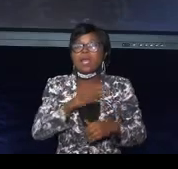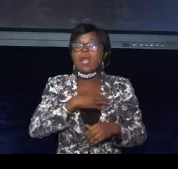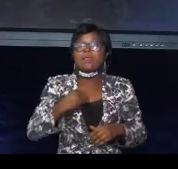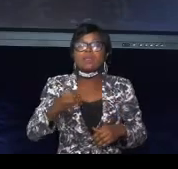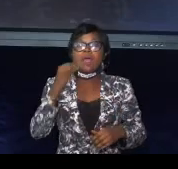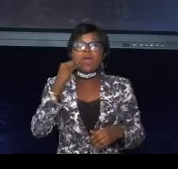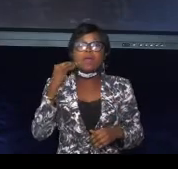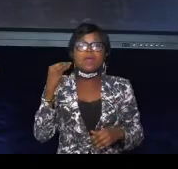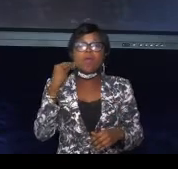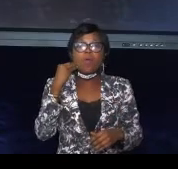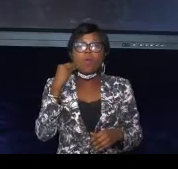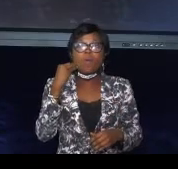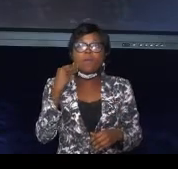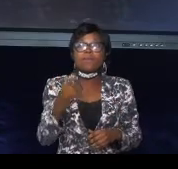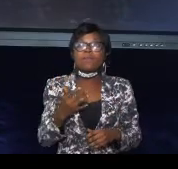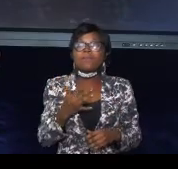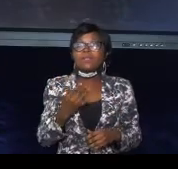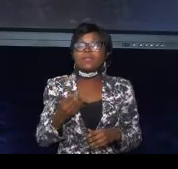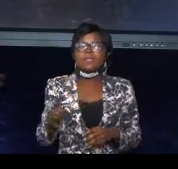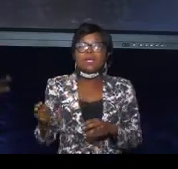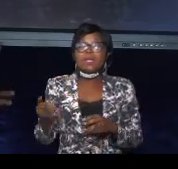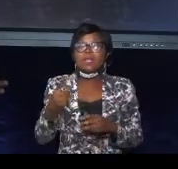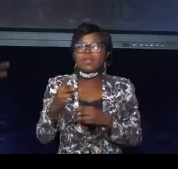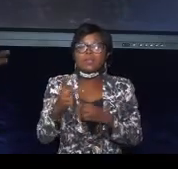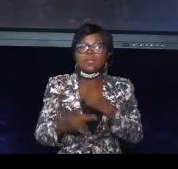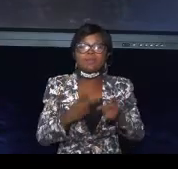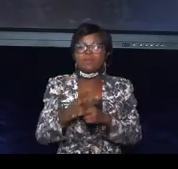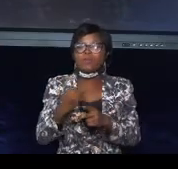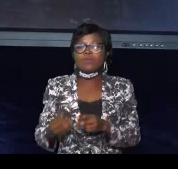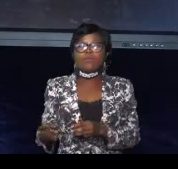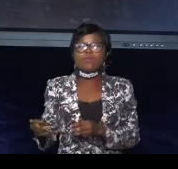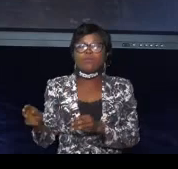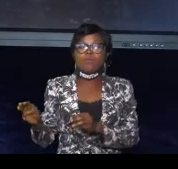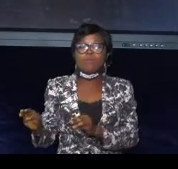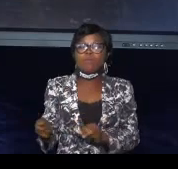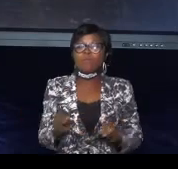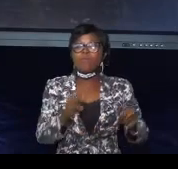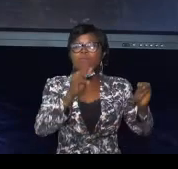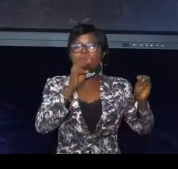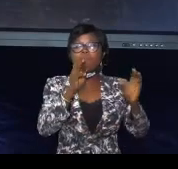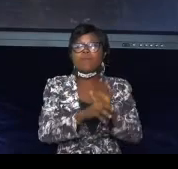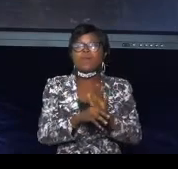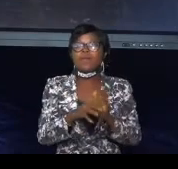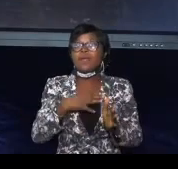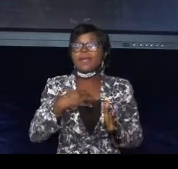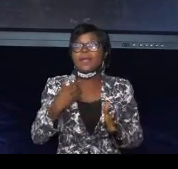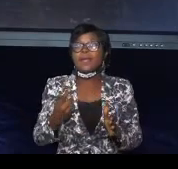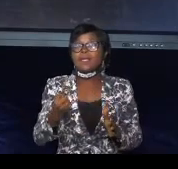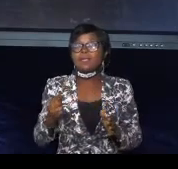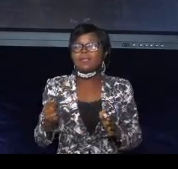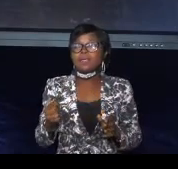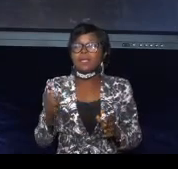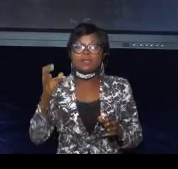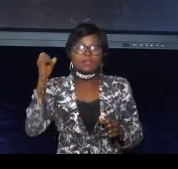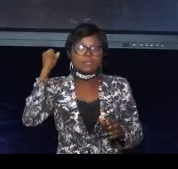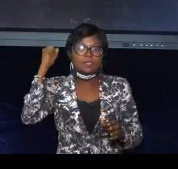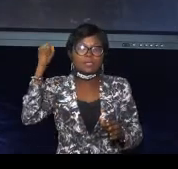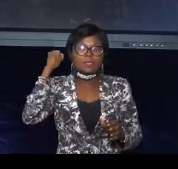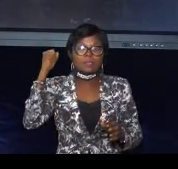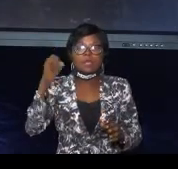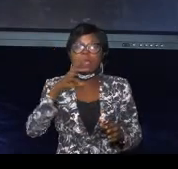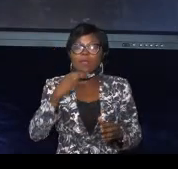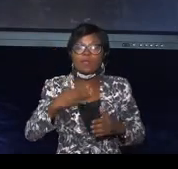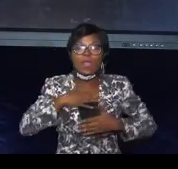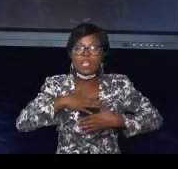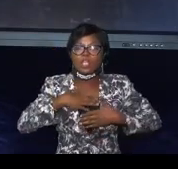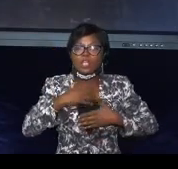their homes, animals and their types of movement, that is motions, and animals and their sounds.